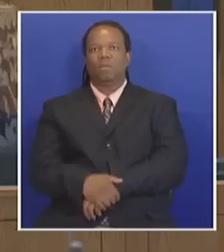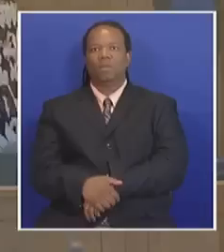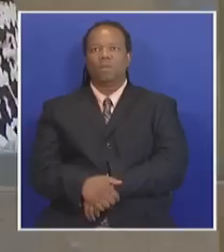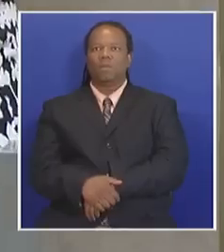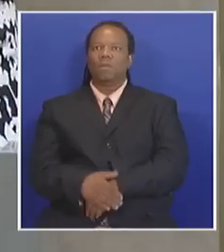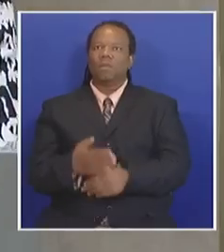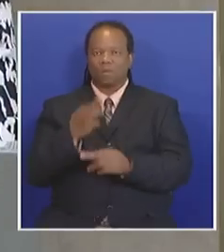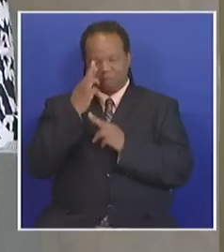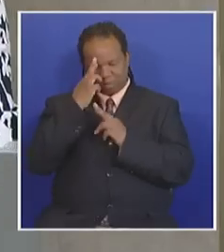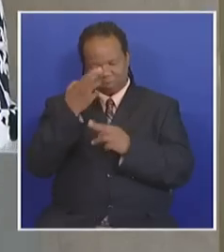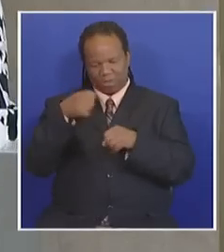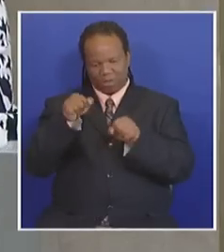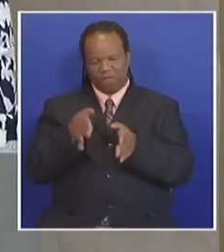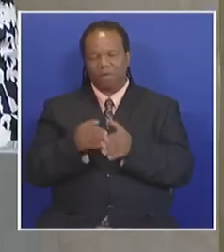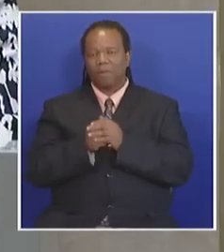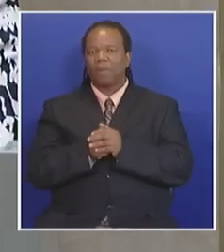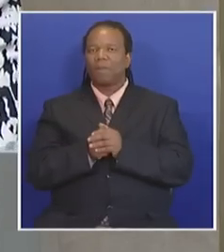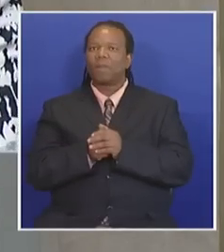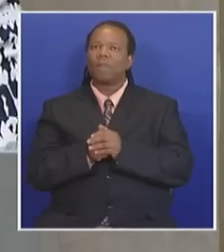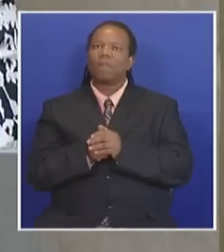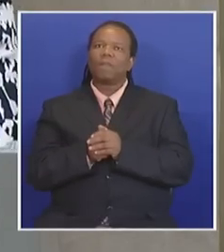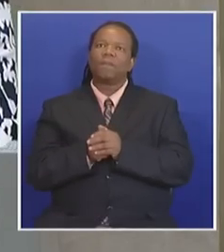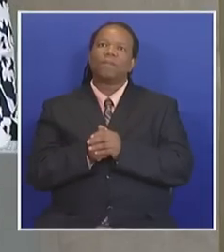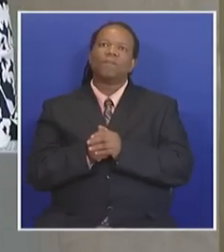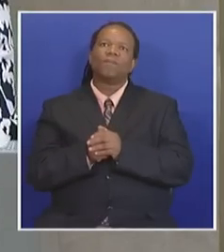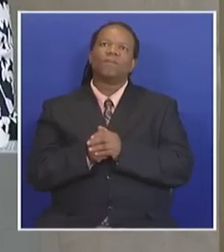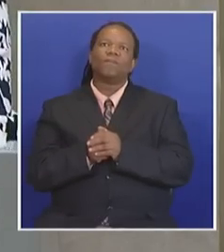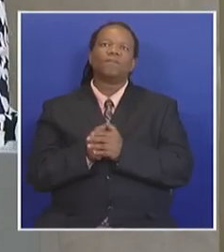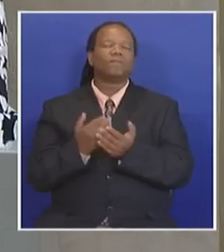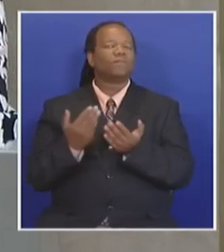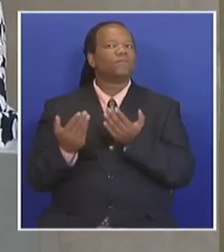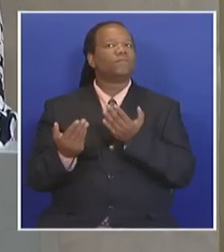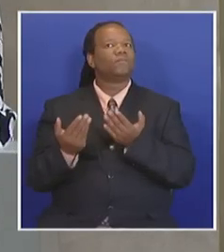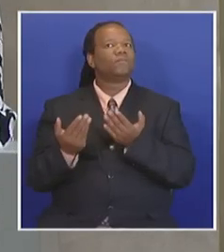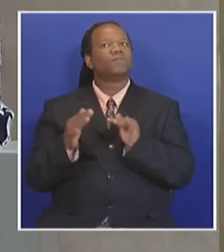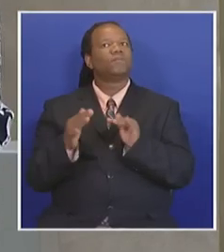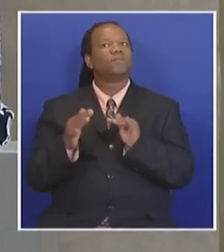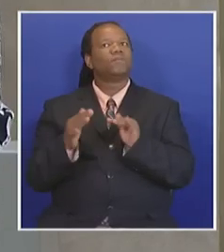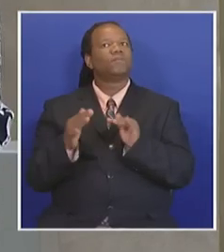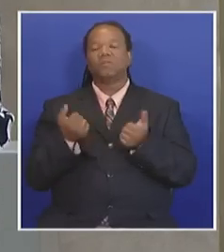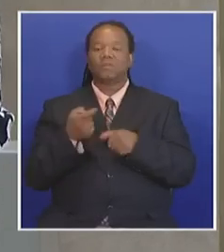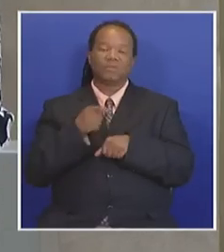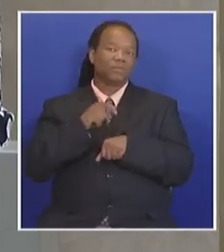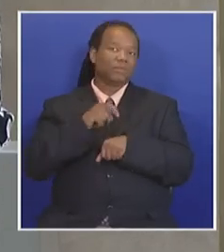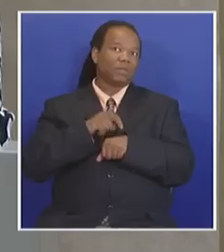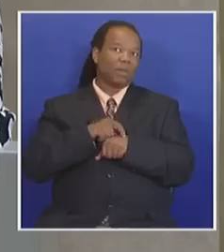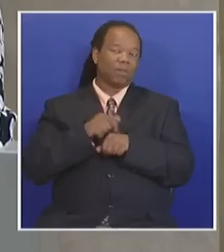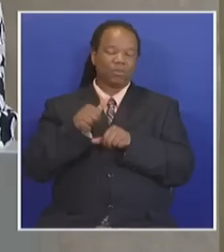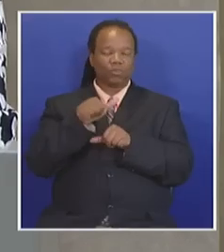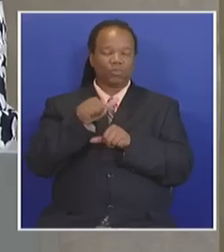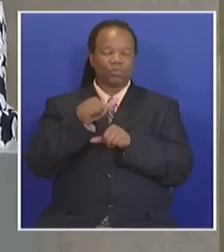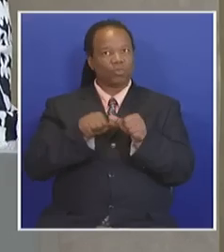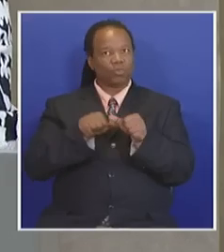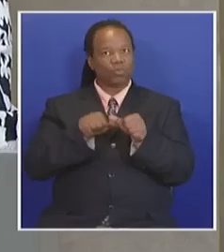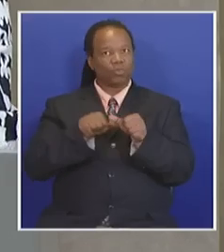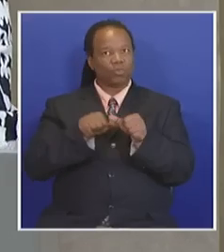Honorable Chairperson, in a time when our nation requires much social inclusion, healing and redressing, I